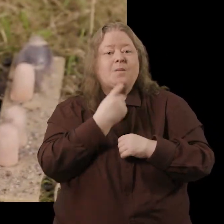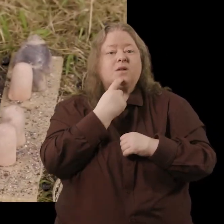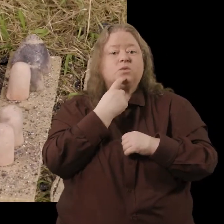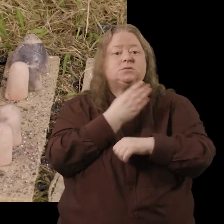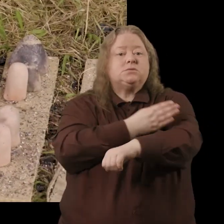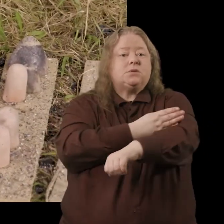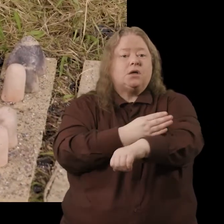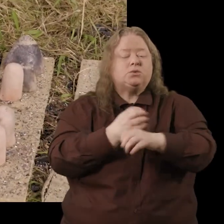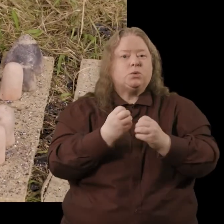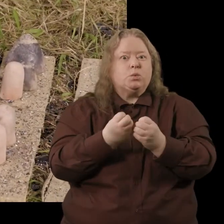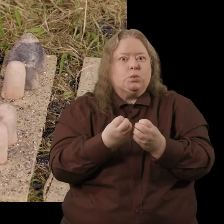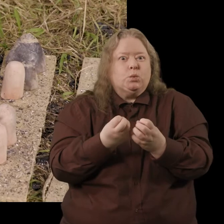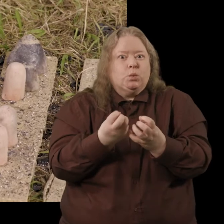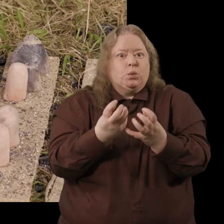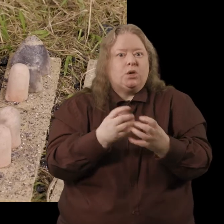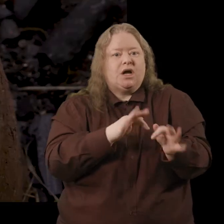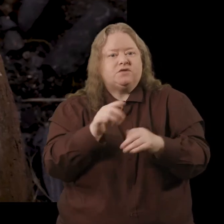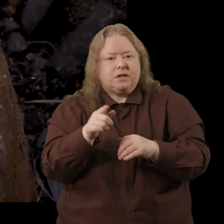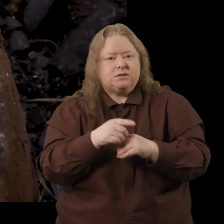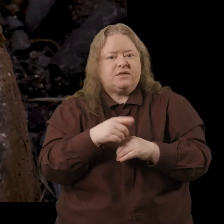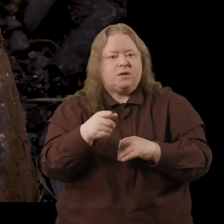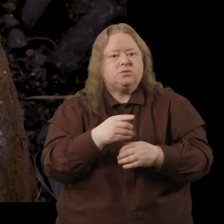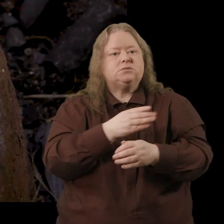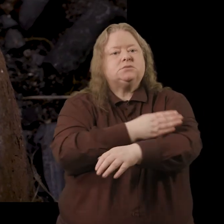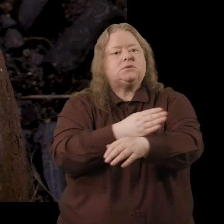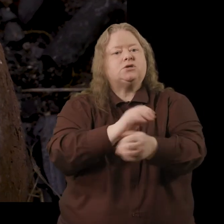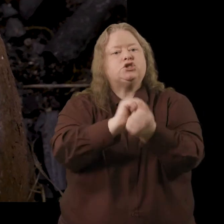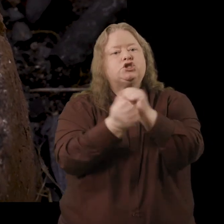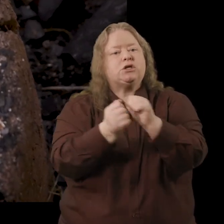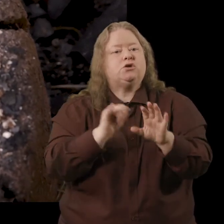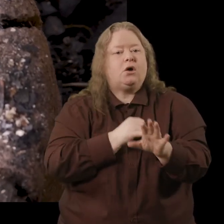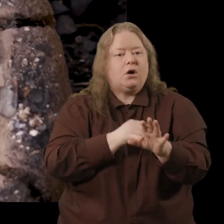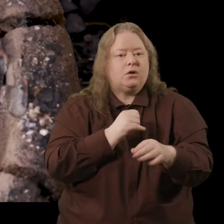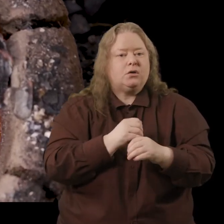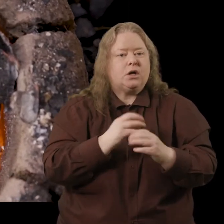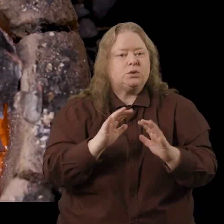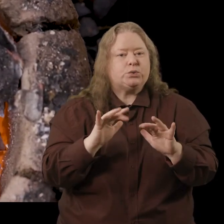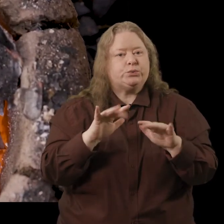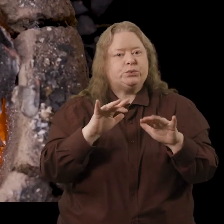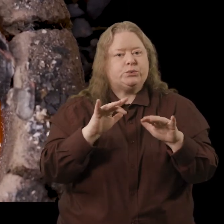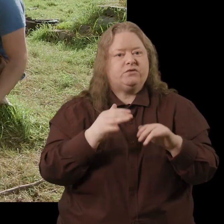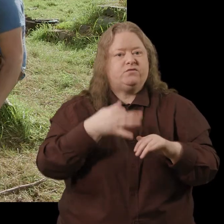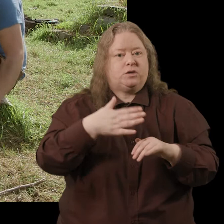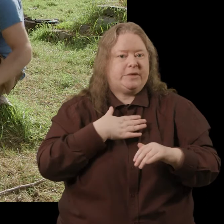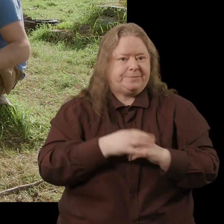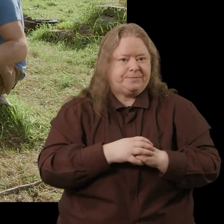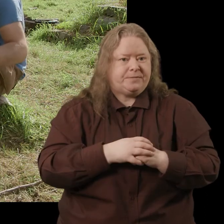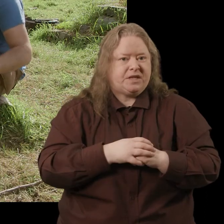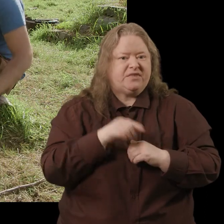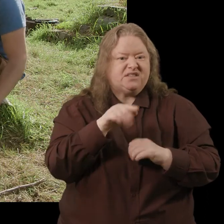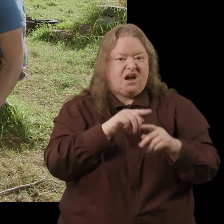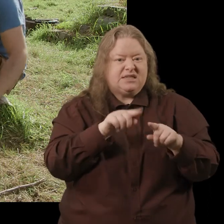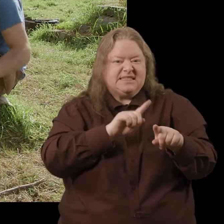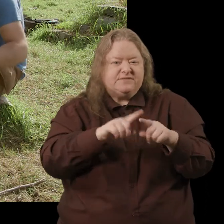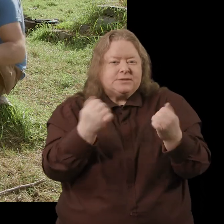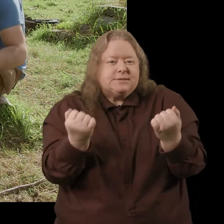glow shortly after that, and then it will start to change colour and shimmer in front of me. These are all